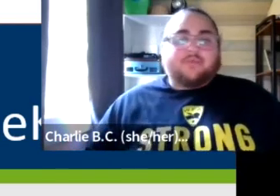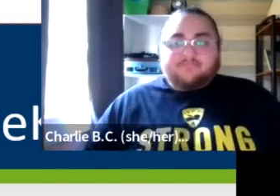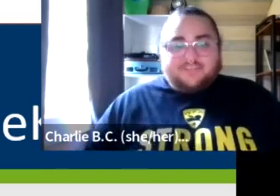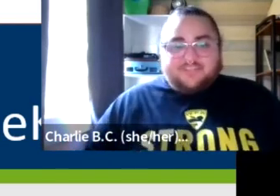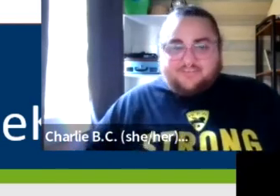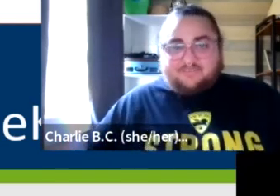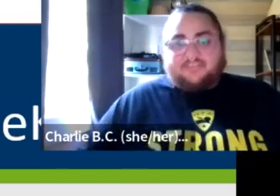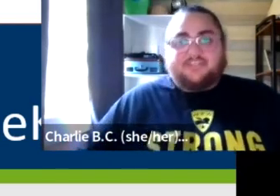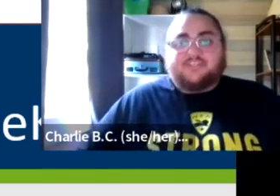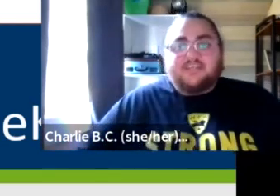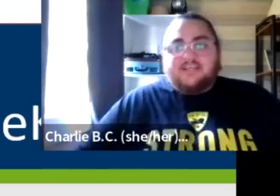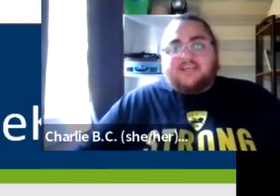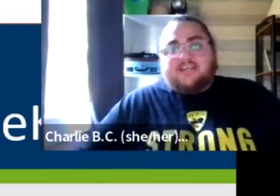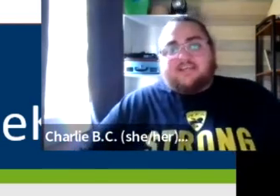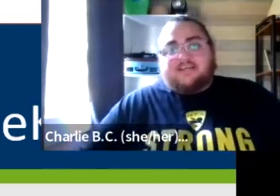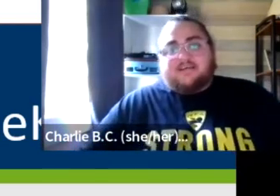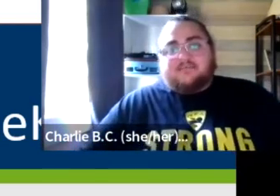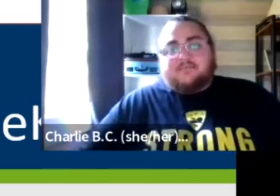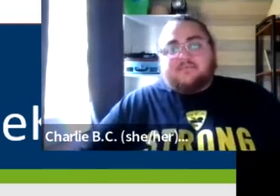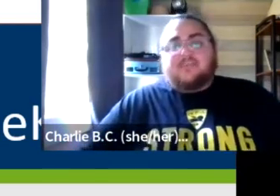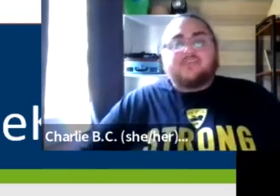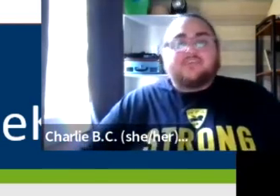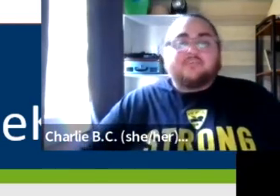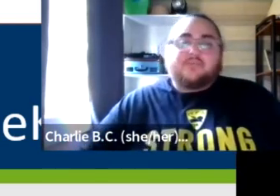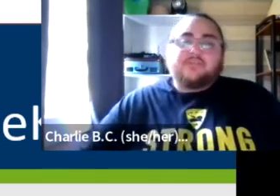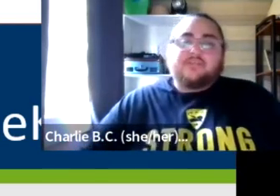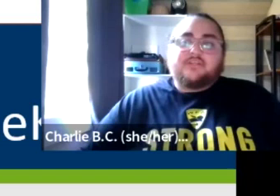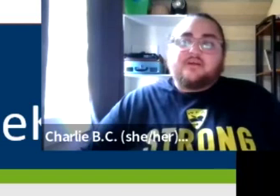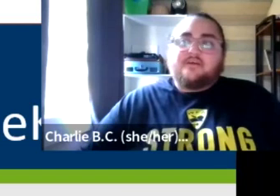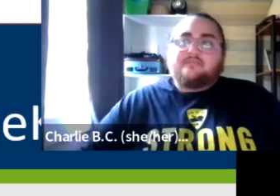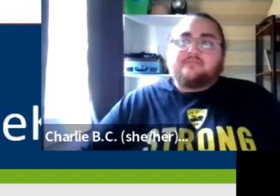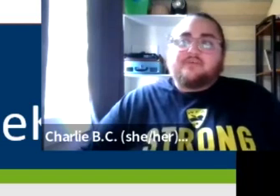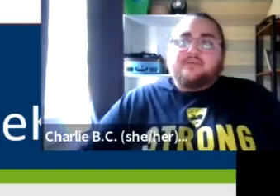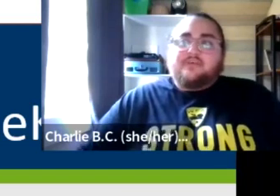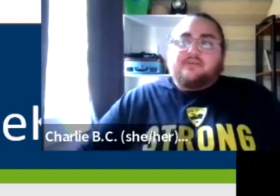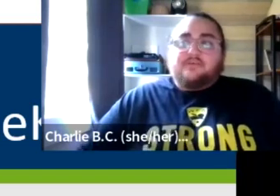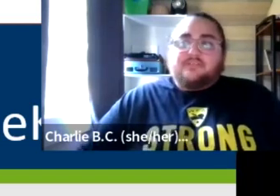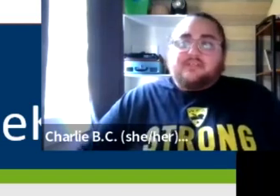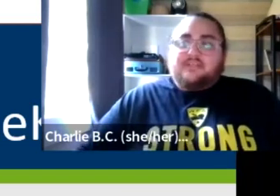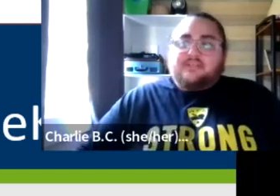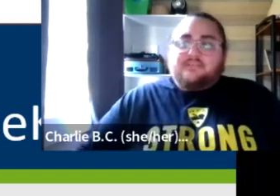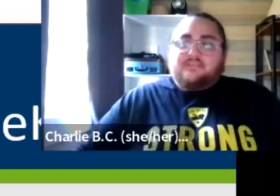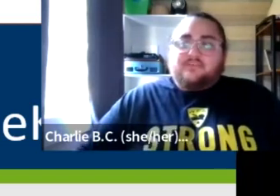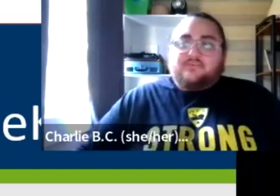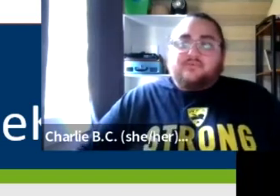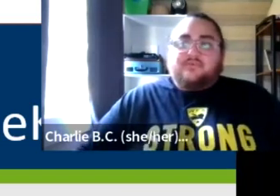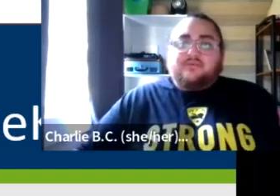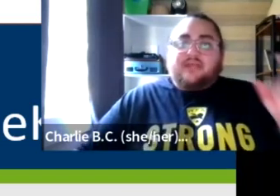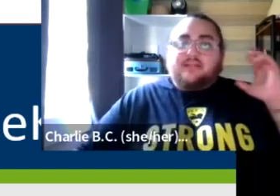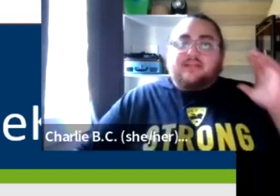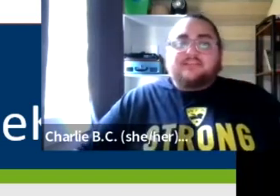why we're relevant to this conversation, and essentially the mission of CloseKnit is